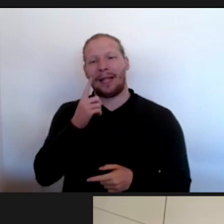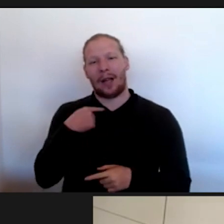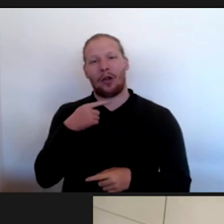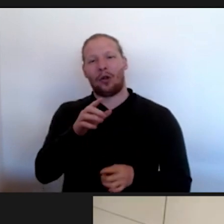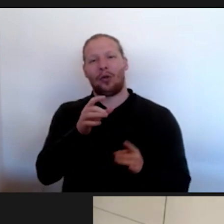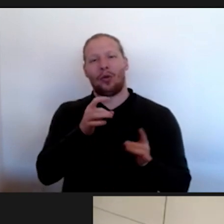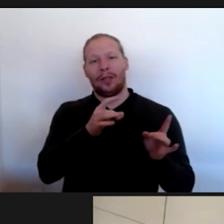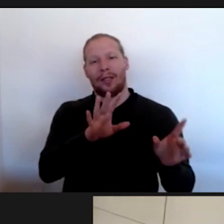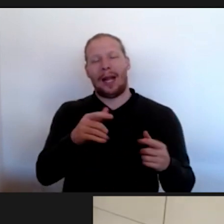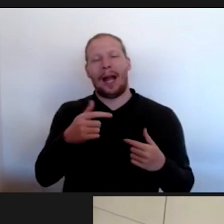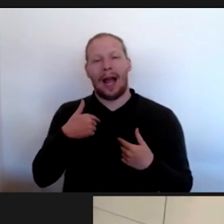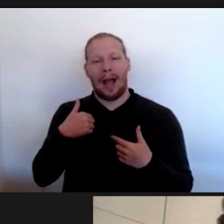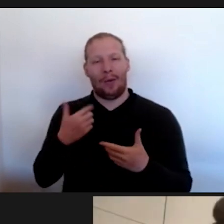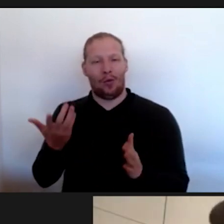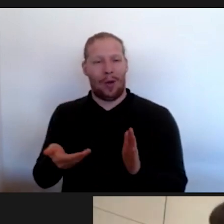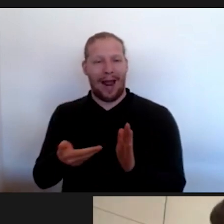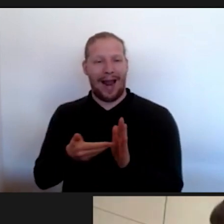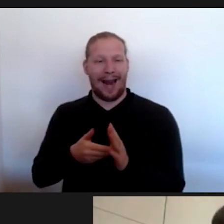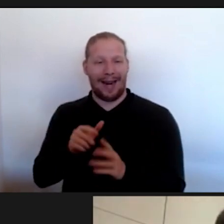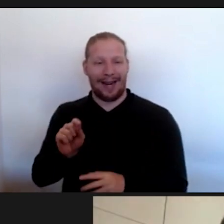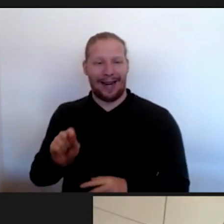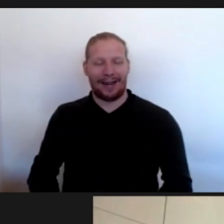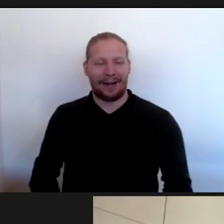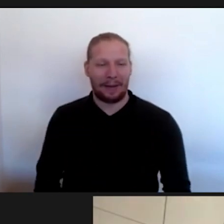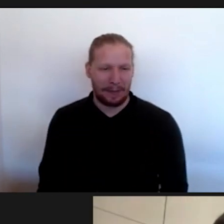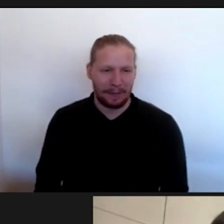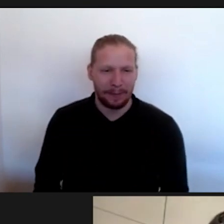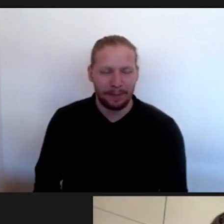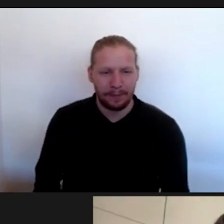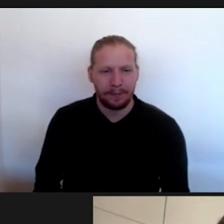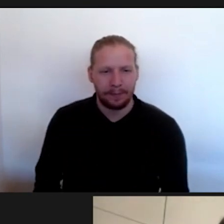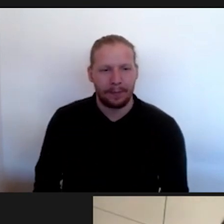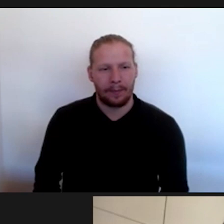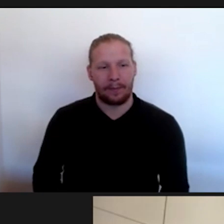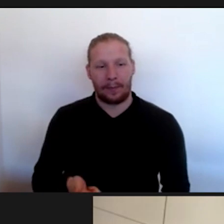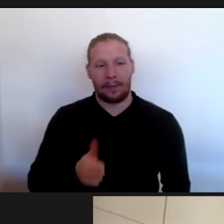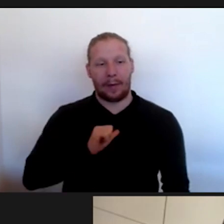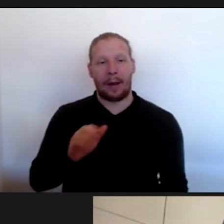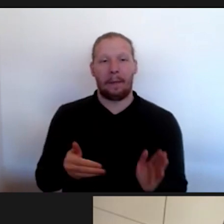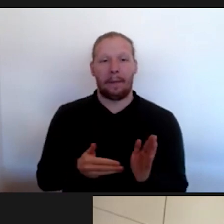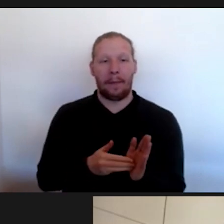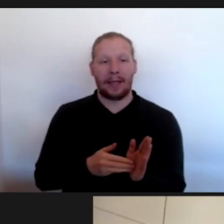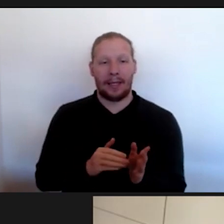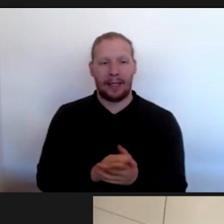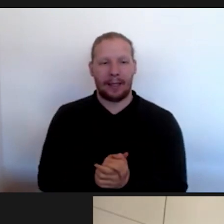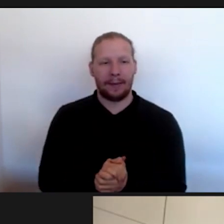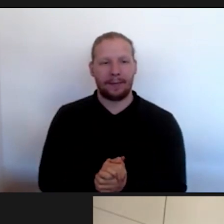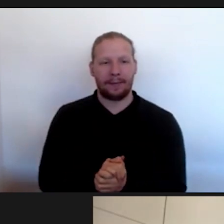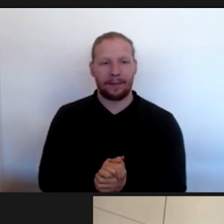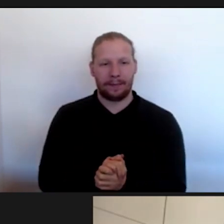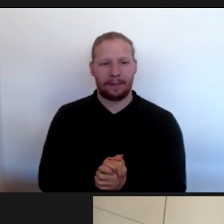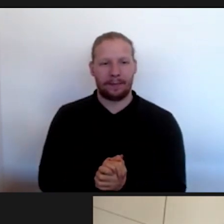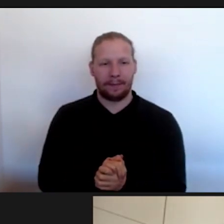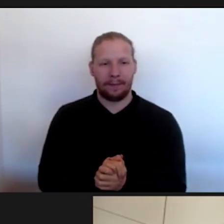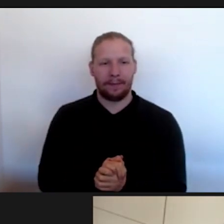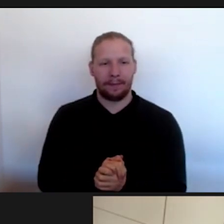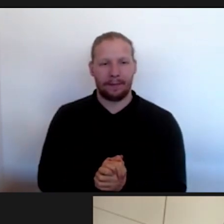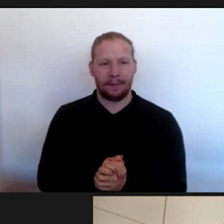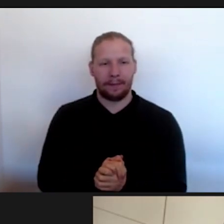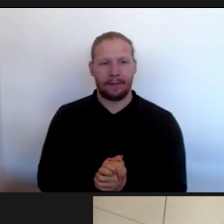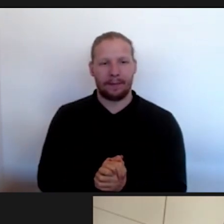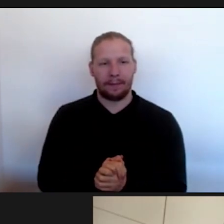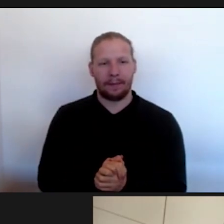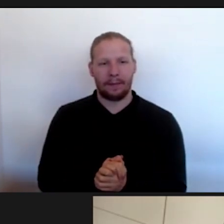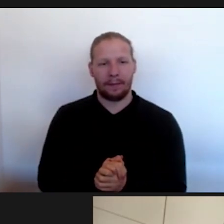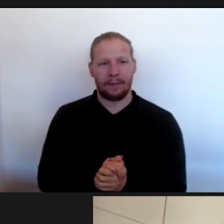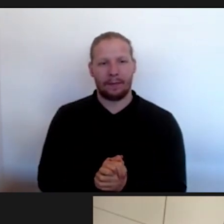and framework, if we do have one. Yeah. I first have to say that I don't know much about the